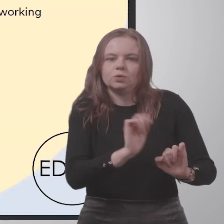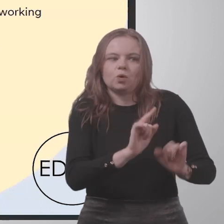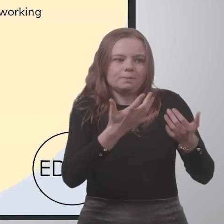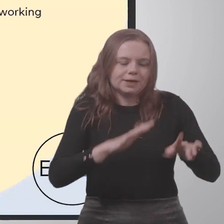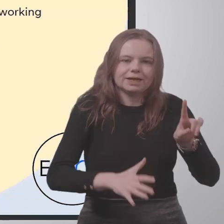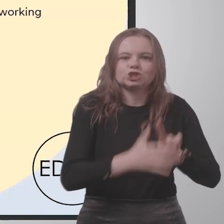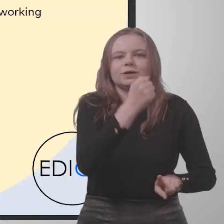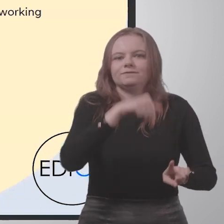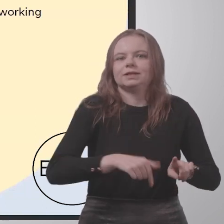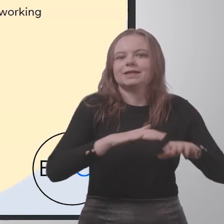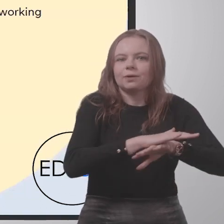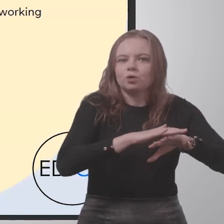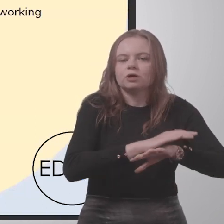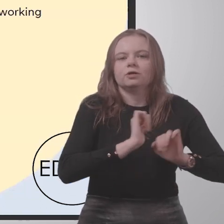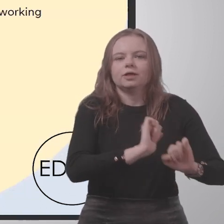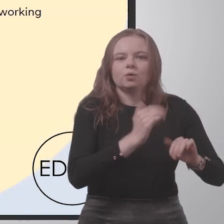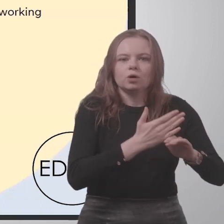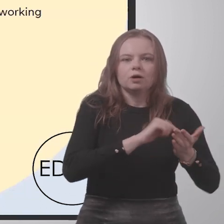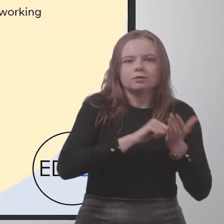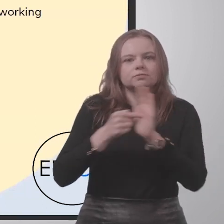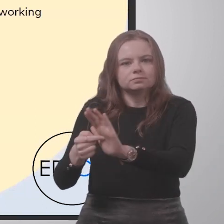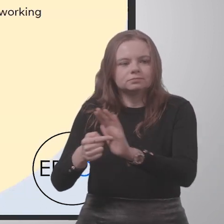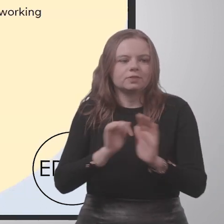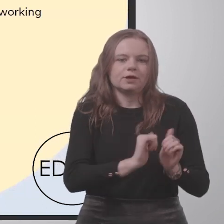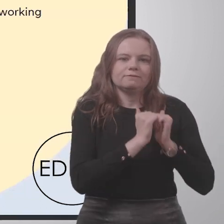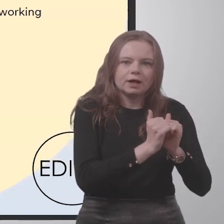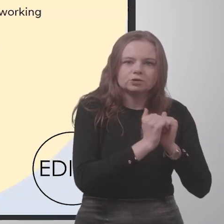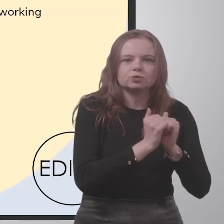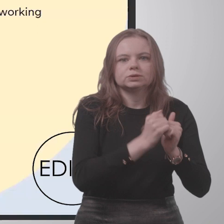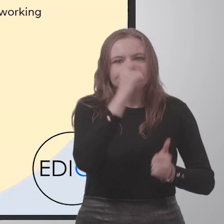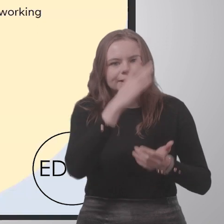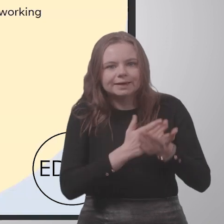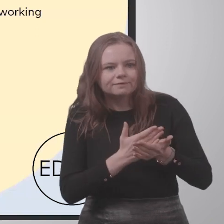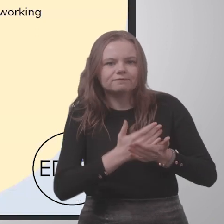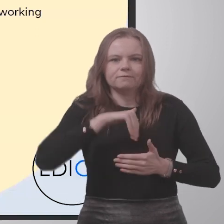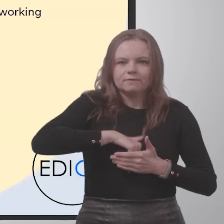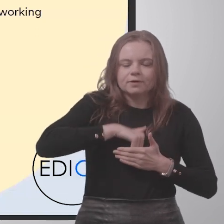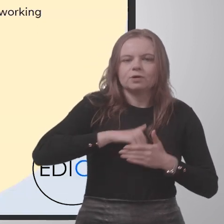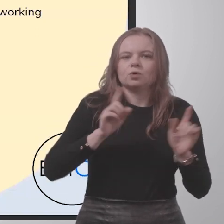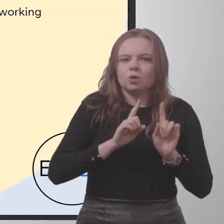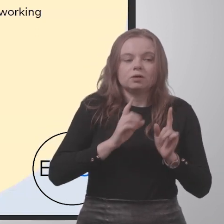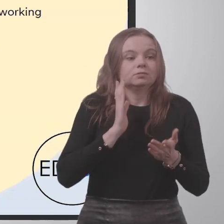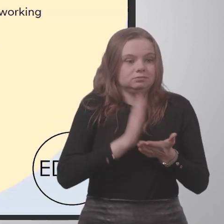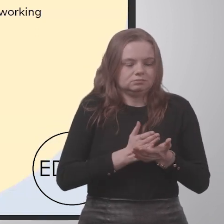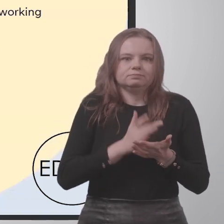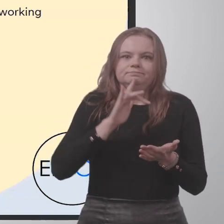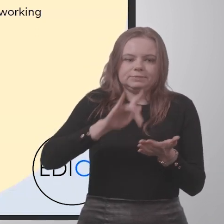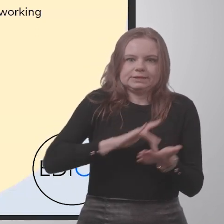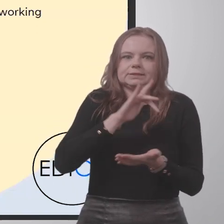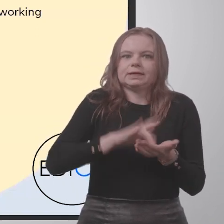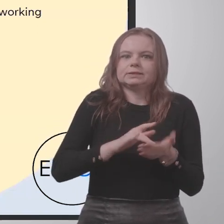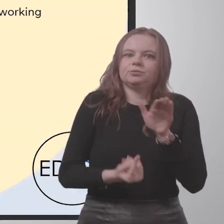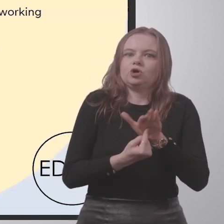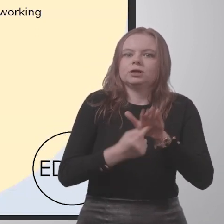EDICa network and project, and showcasing their work, their values and belief systems, and really centering and prioritizing the research